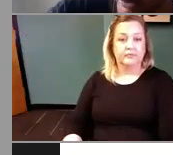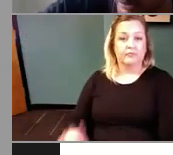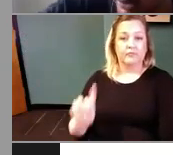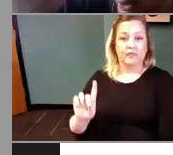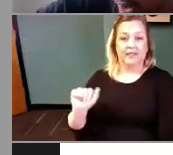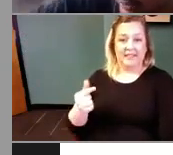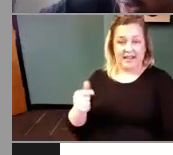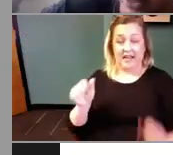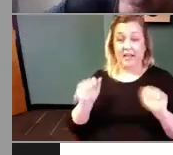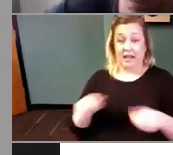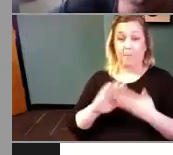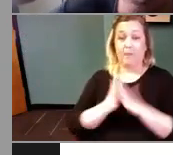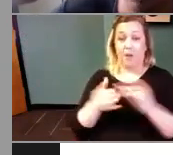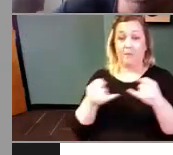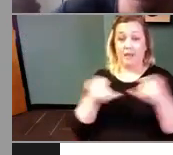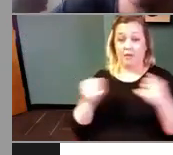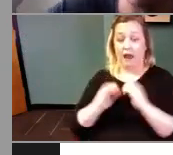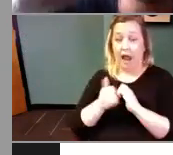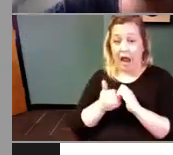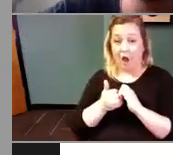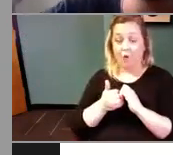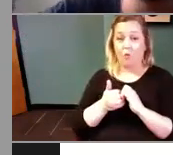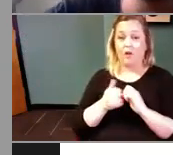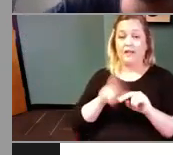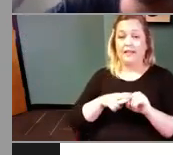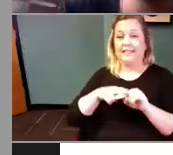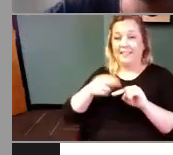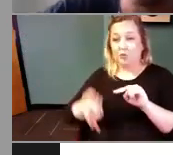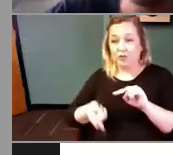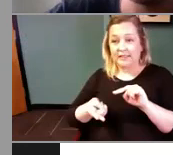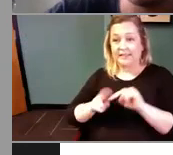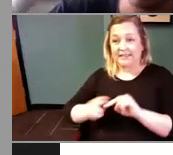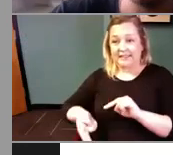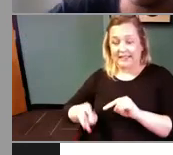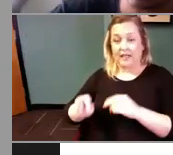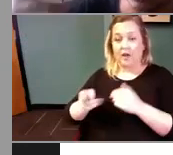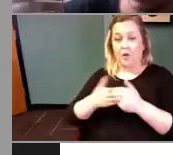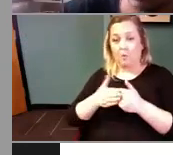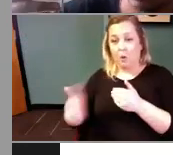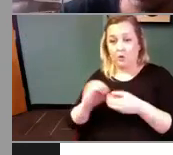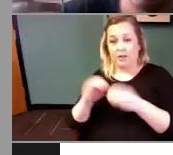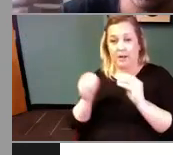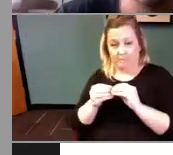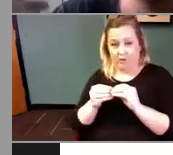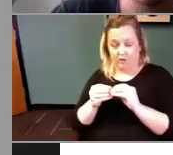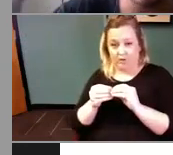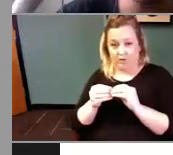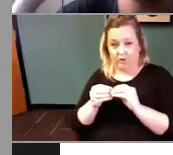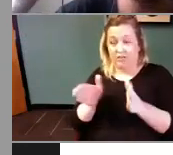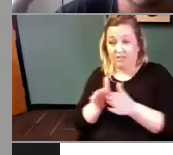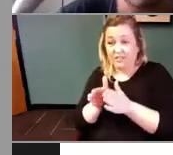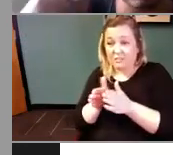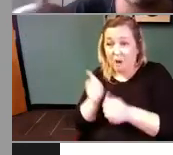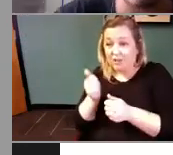number in order of the decreasing post number, because the smallest post number has to be a sink, right?